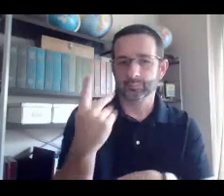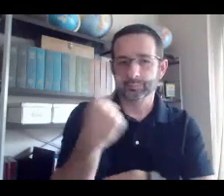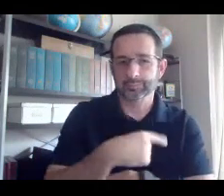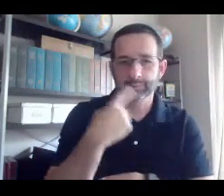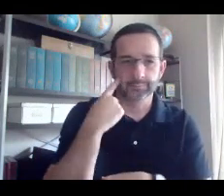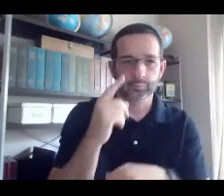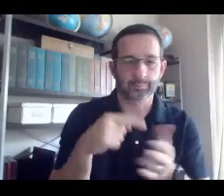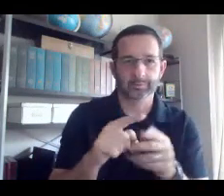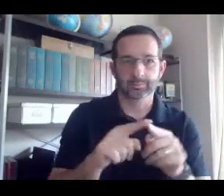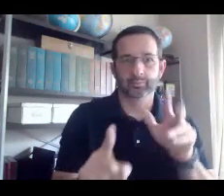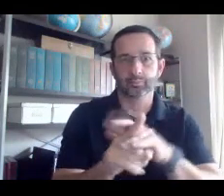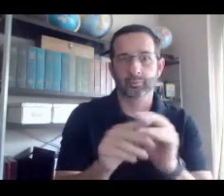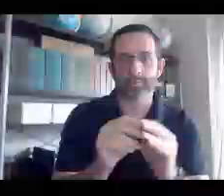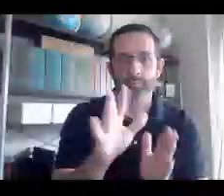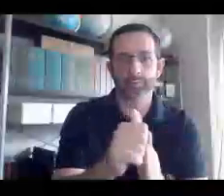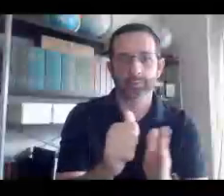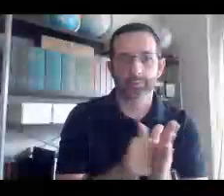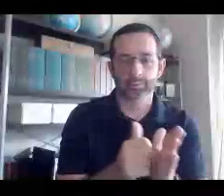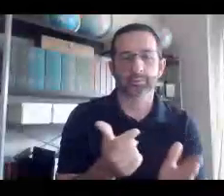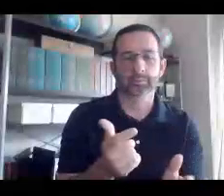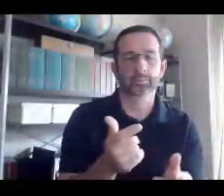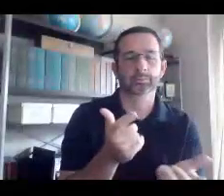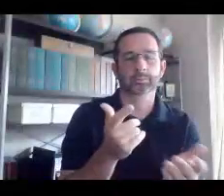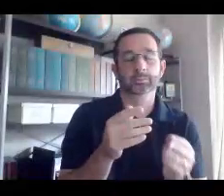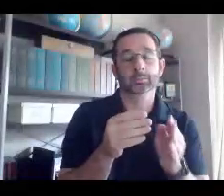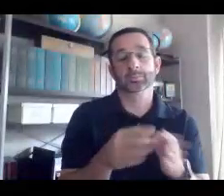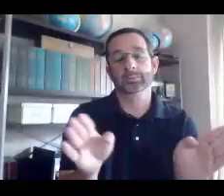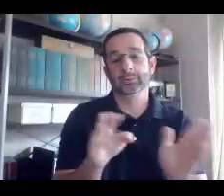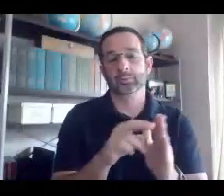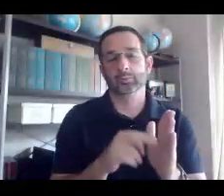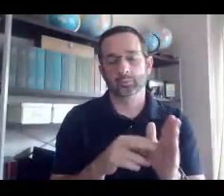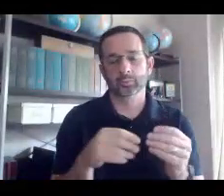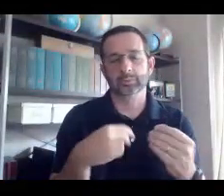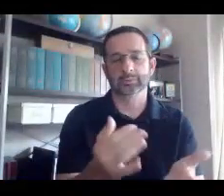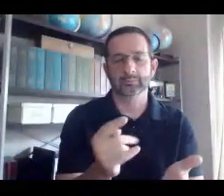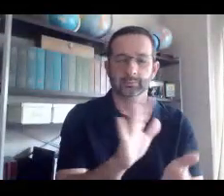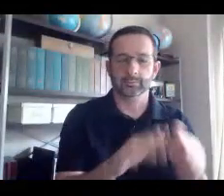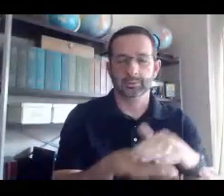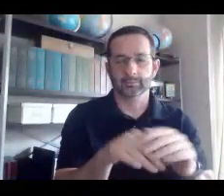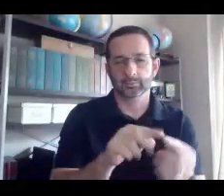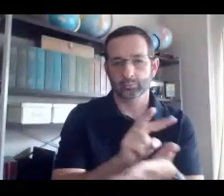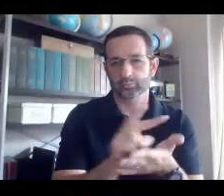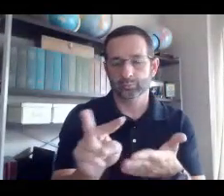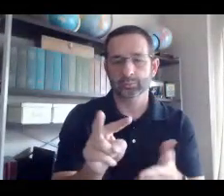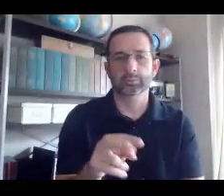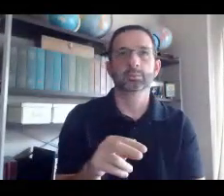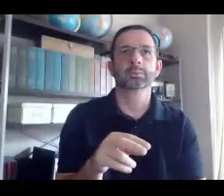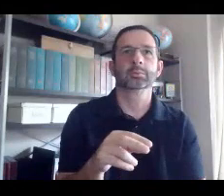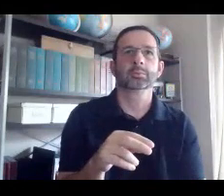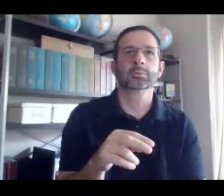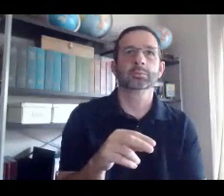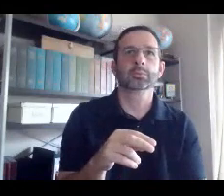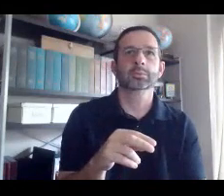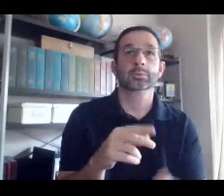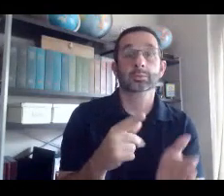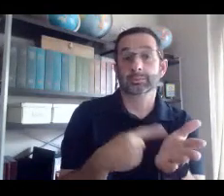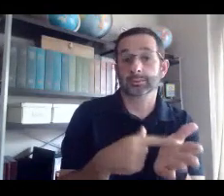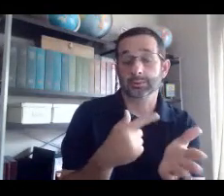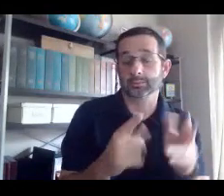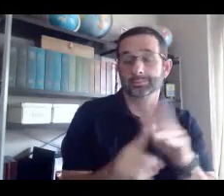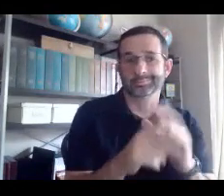are released, it may take a few days for the payments to appear in your account. Generally, we say give it up